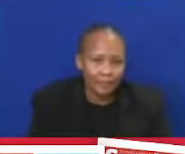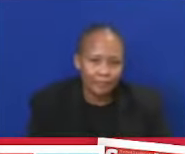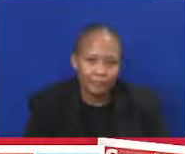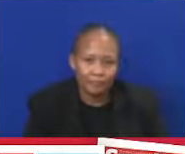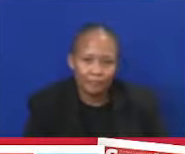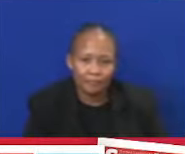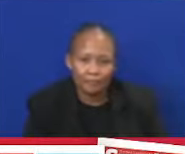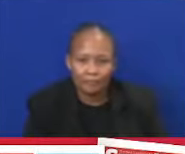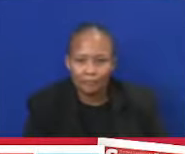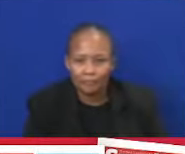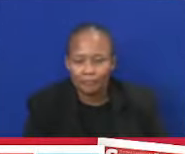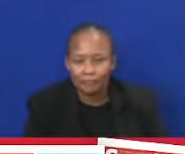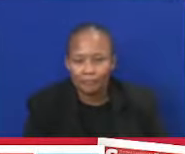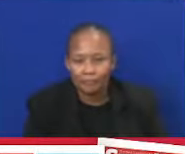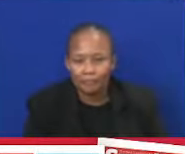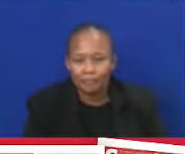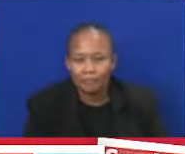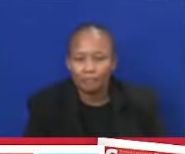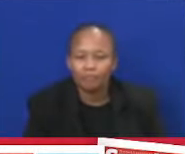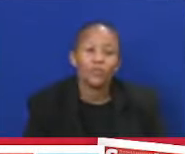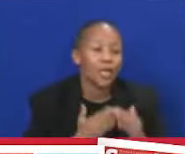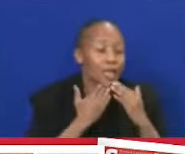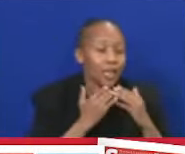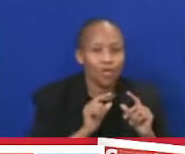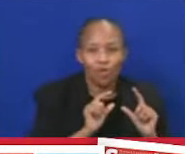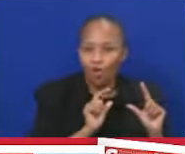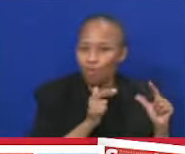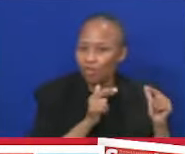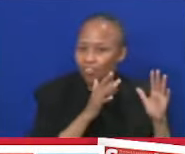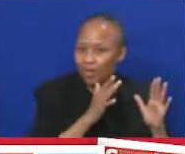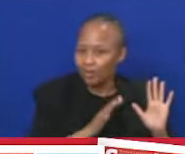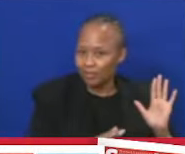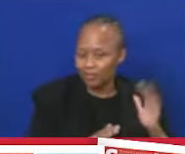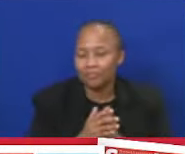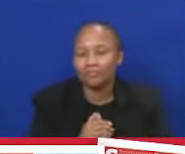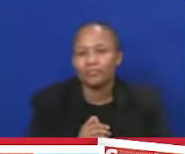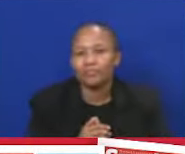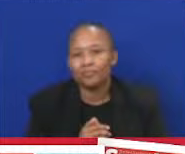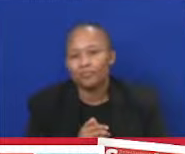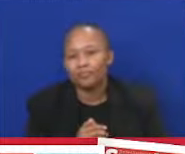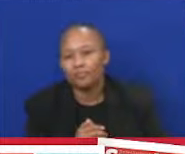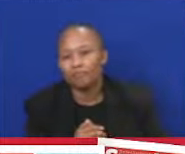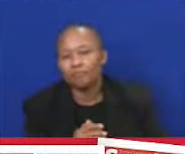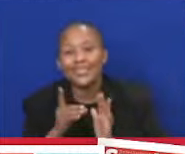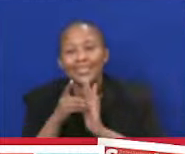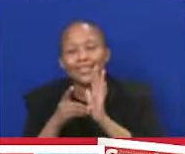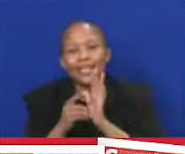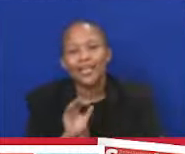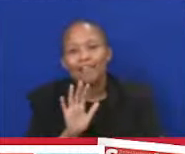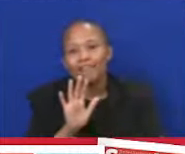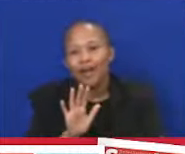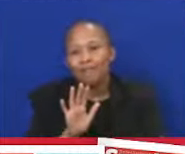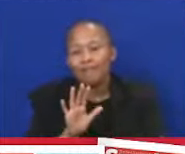Thank you, Commissioners. On the 5th of May 2020,